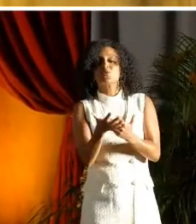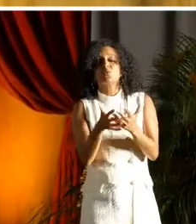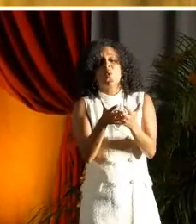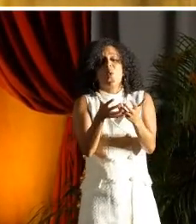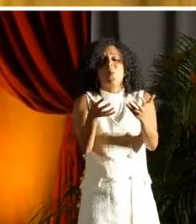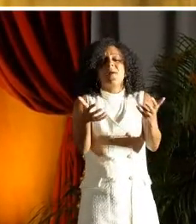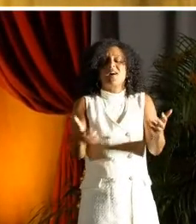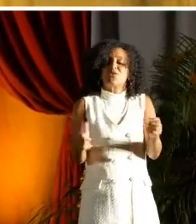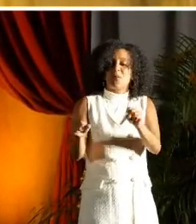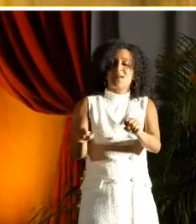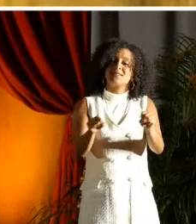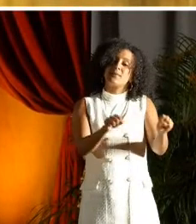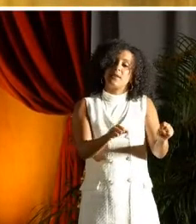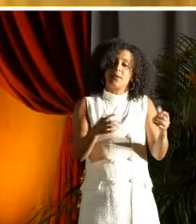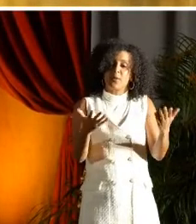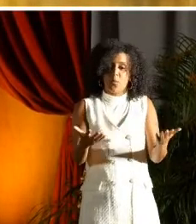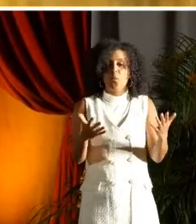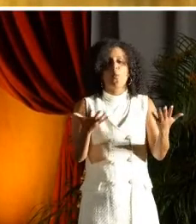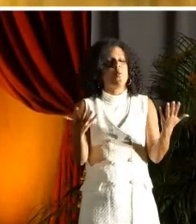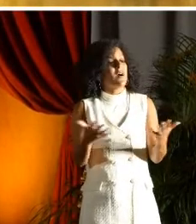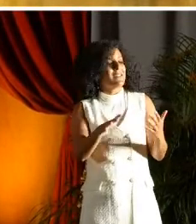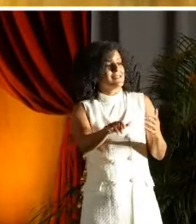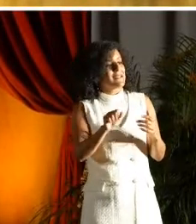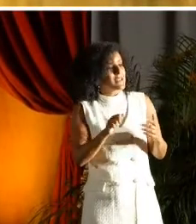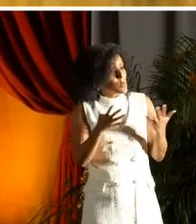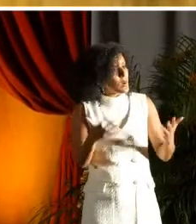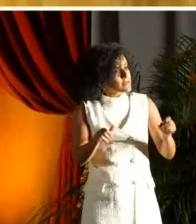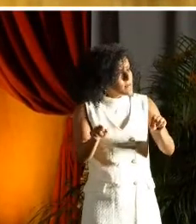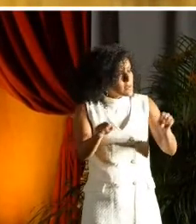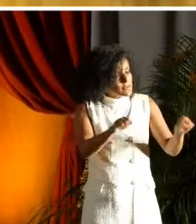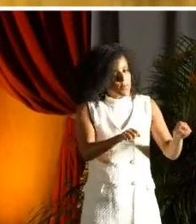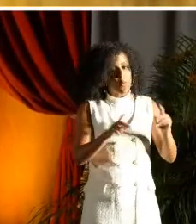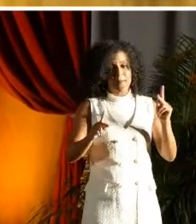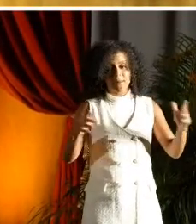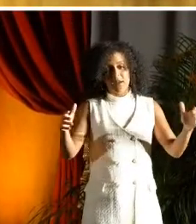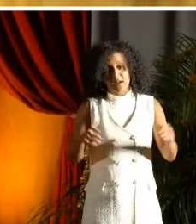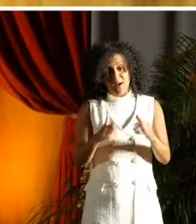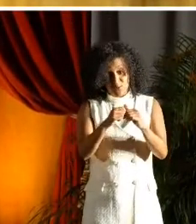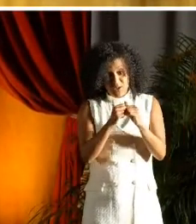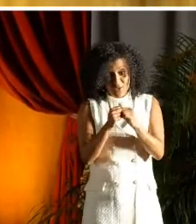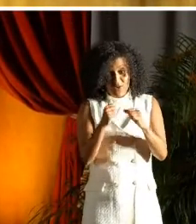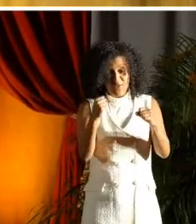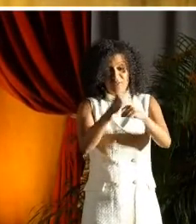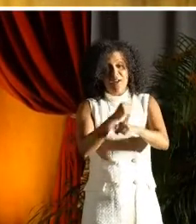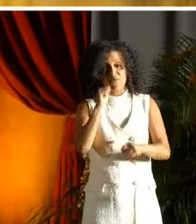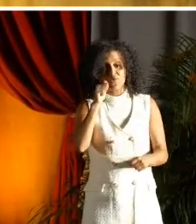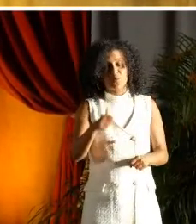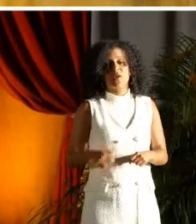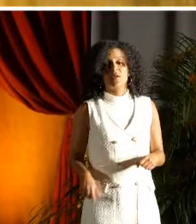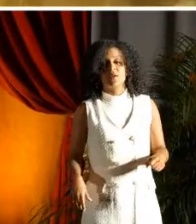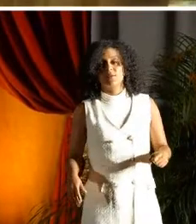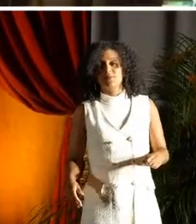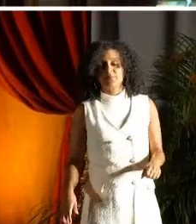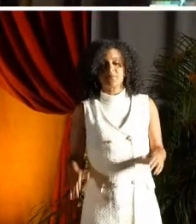much possibility about what it takes and what is can be possible when people come together and fight for a new tomorrow.